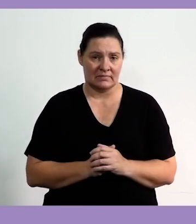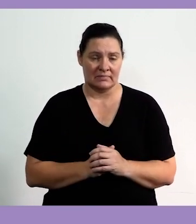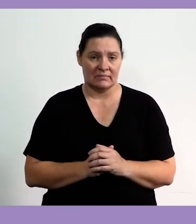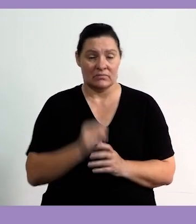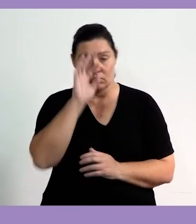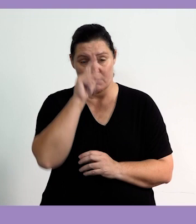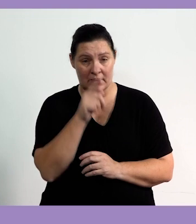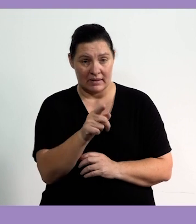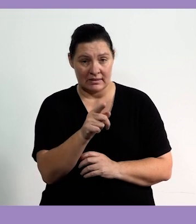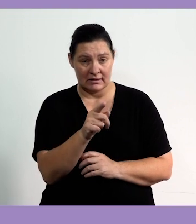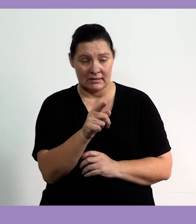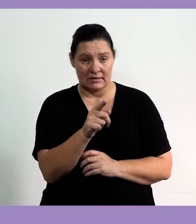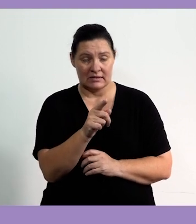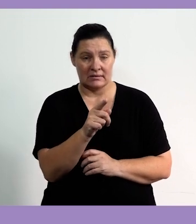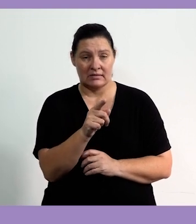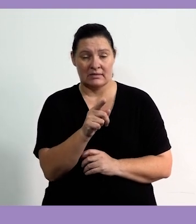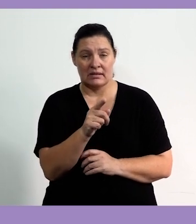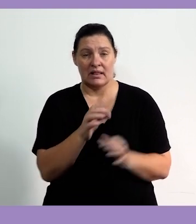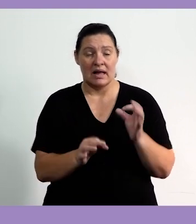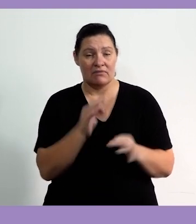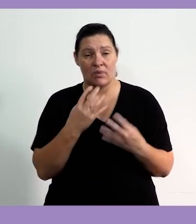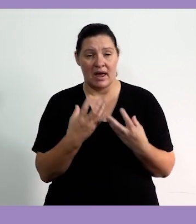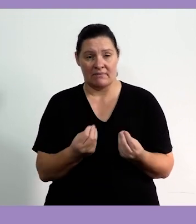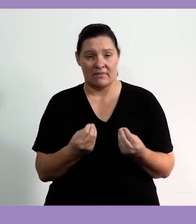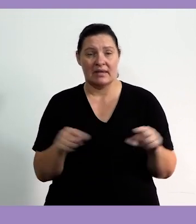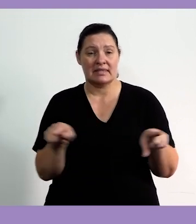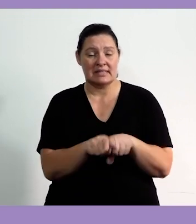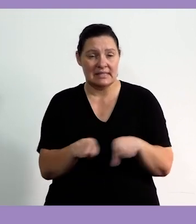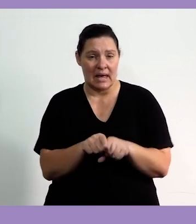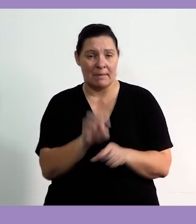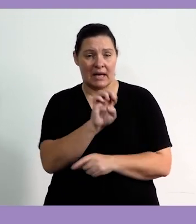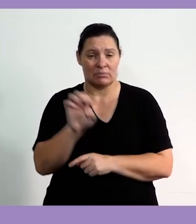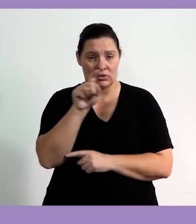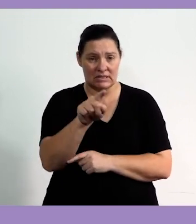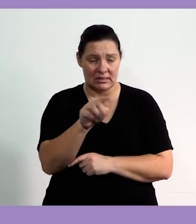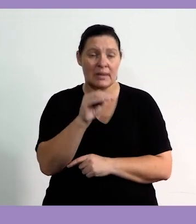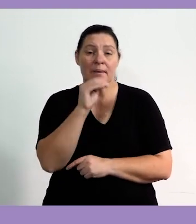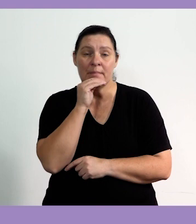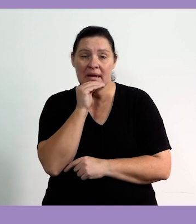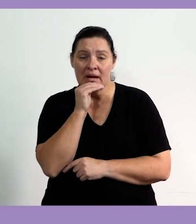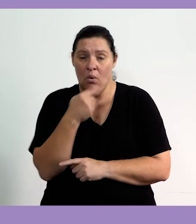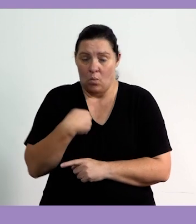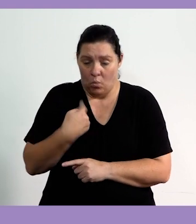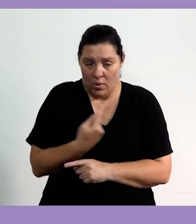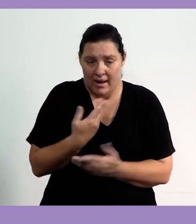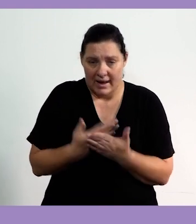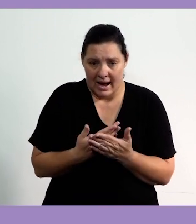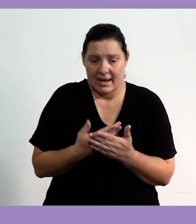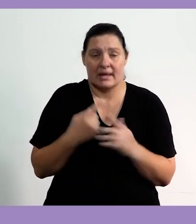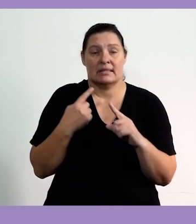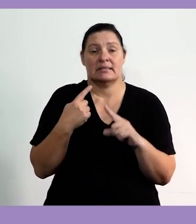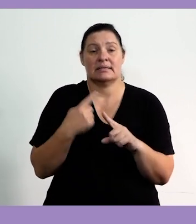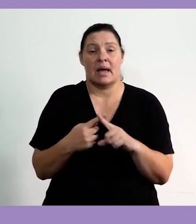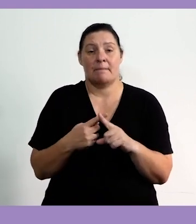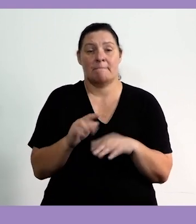7. Remember, if we have the same exponent, this means that we